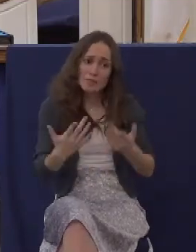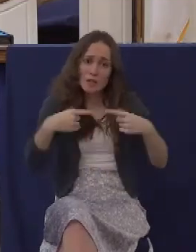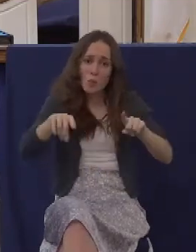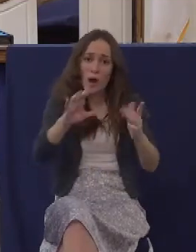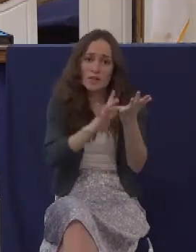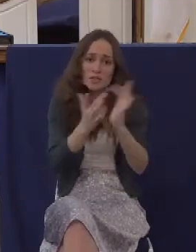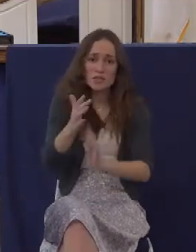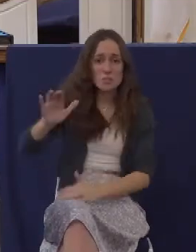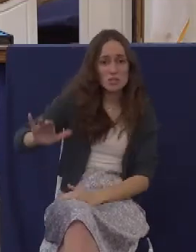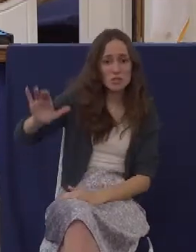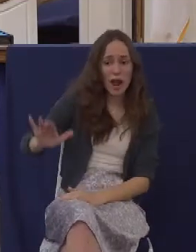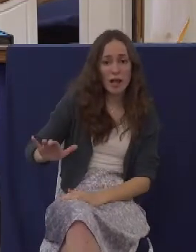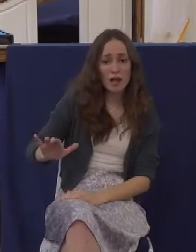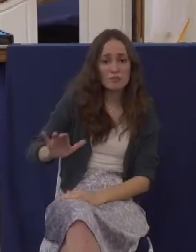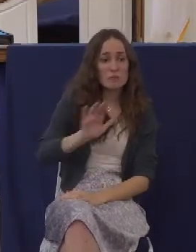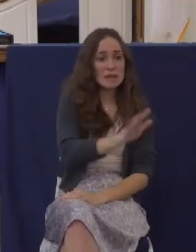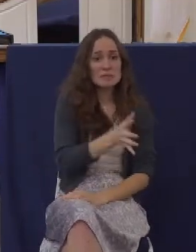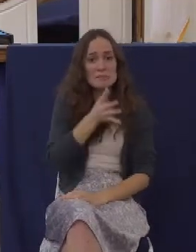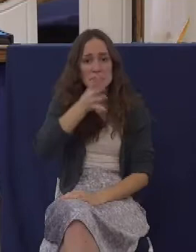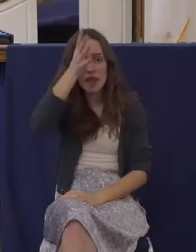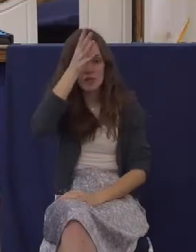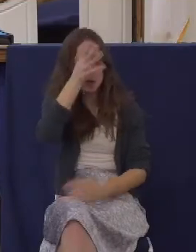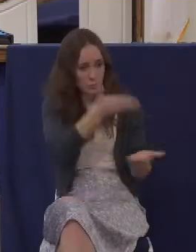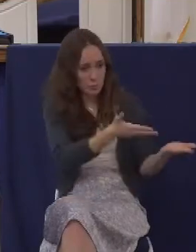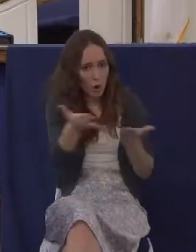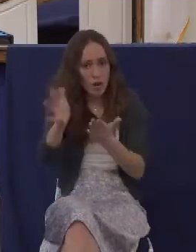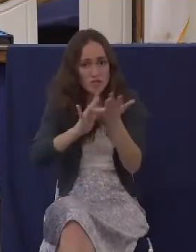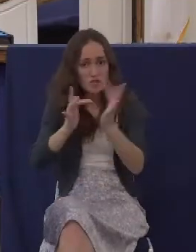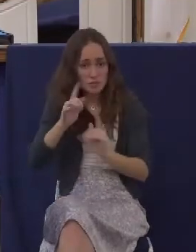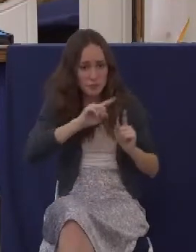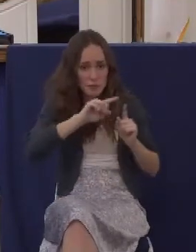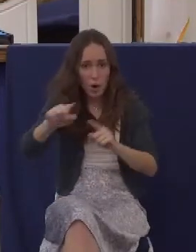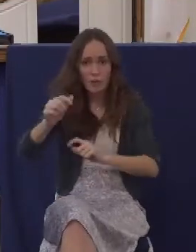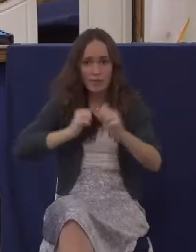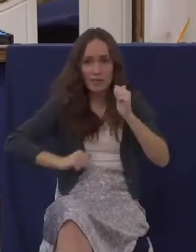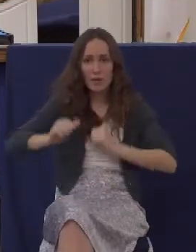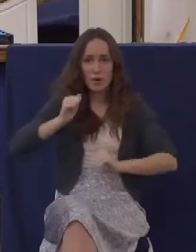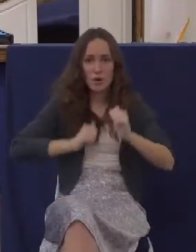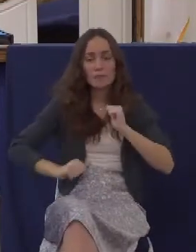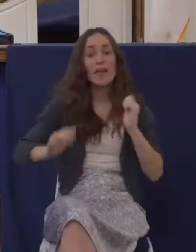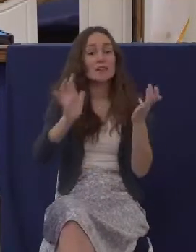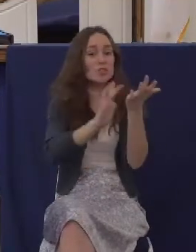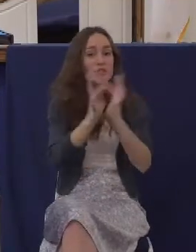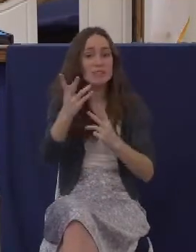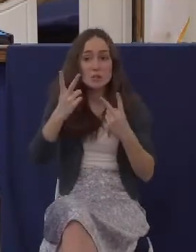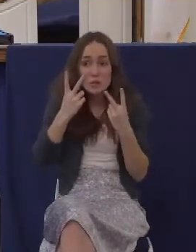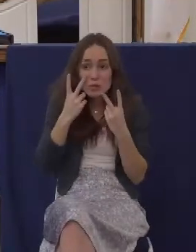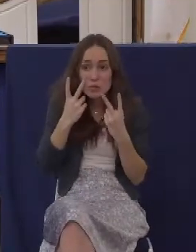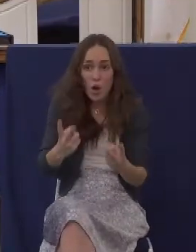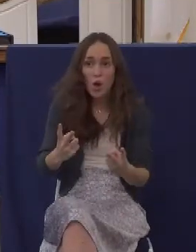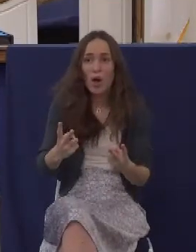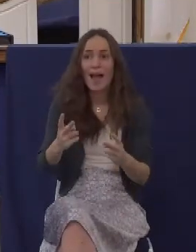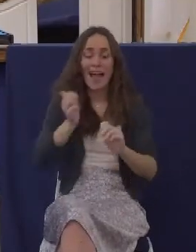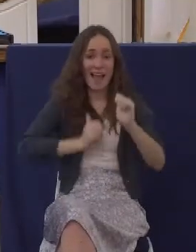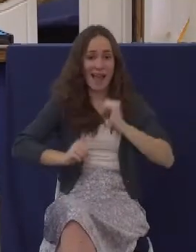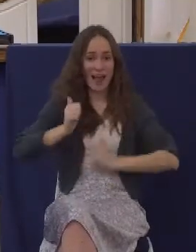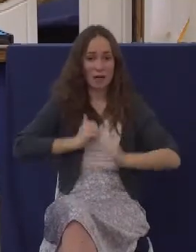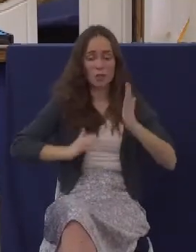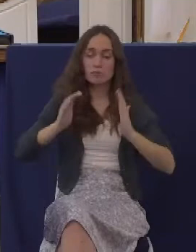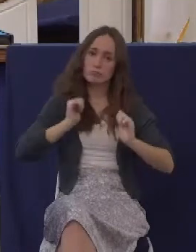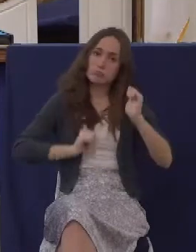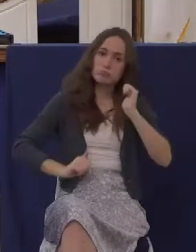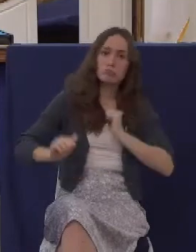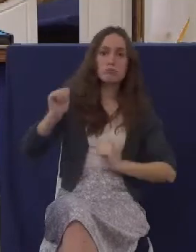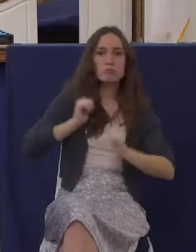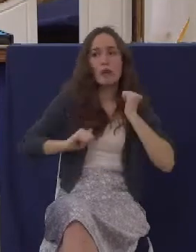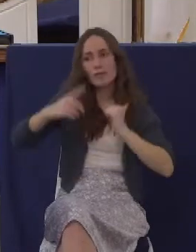Joseph took him to that theater a time or two, and Jesus saw the hypocritous actors performing in theater.